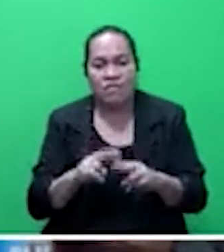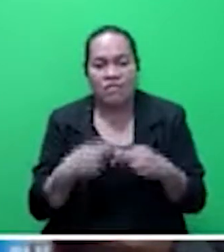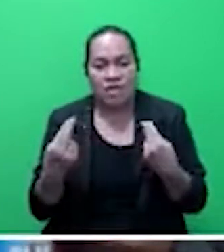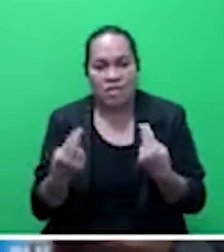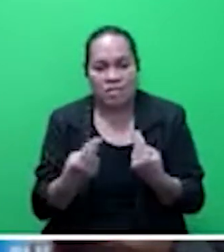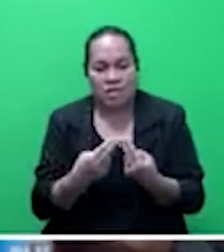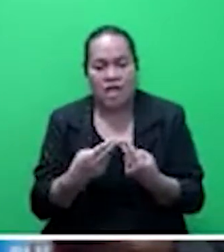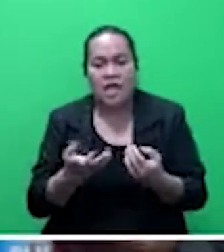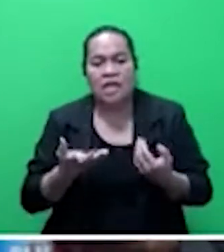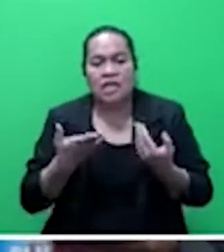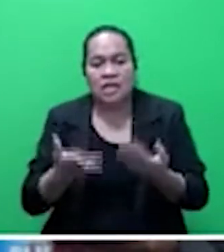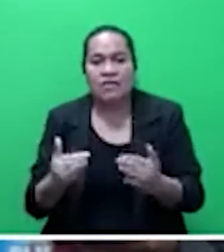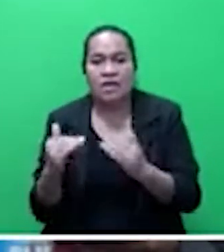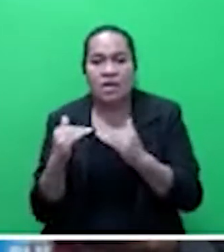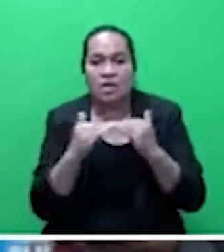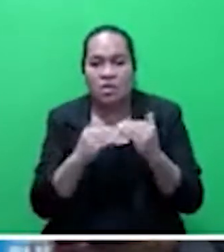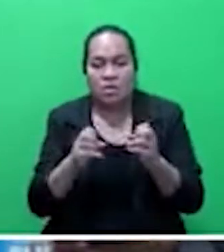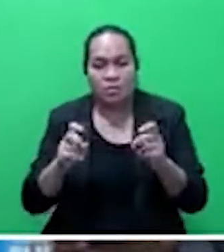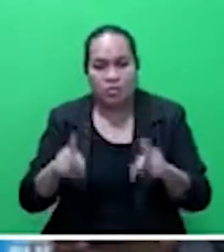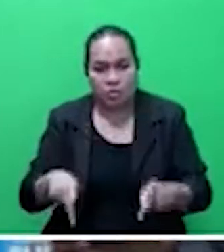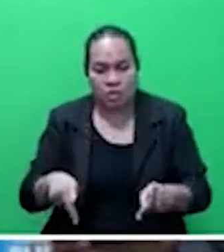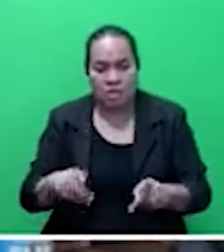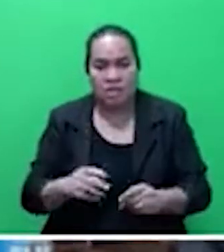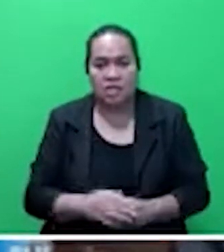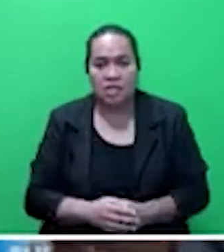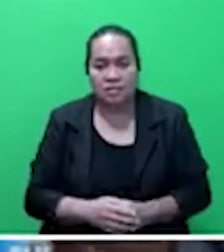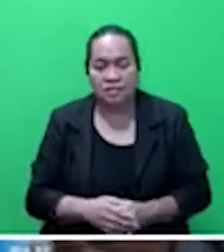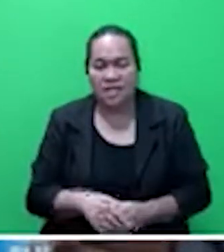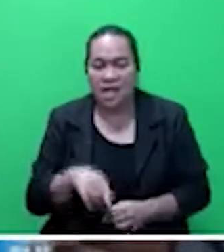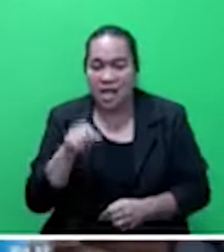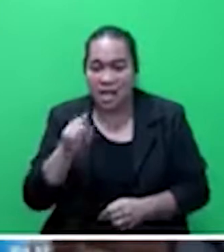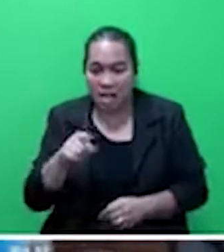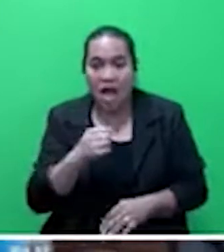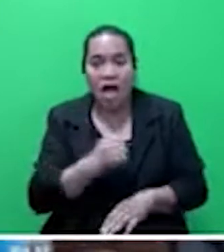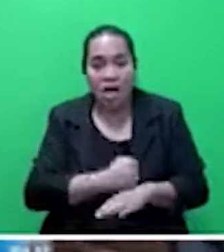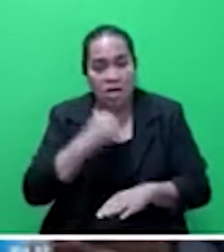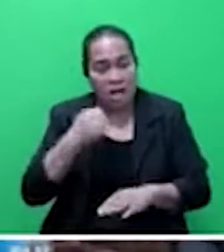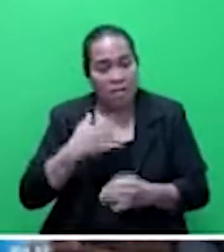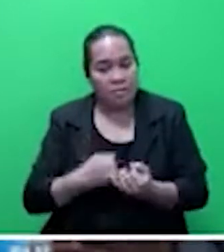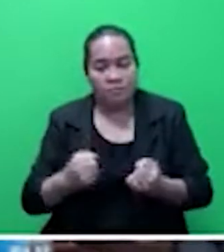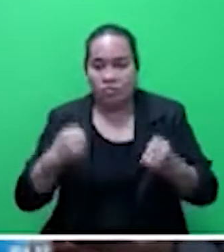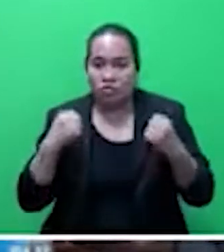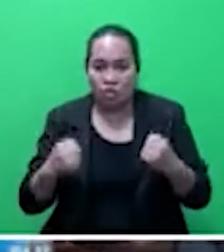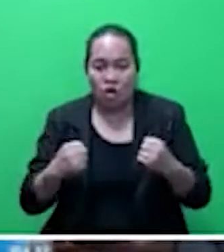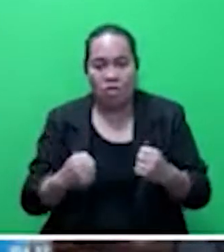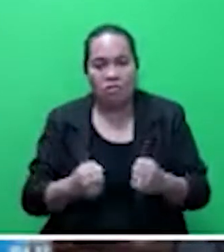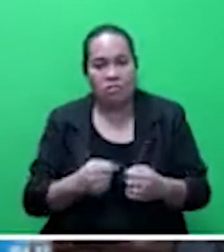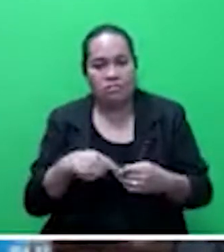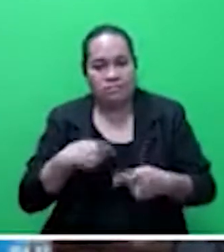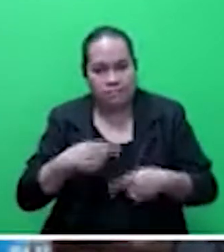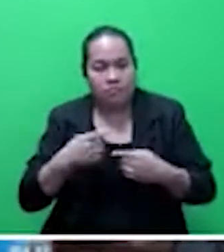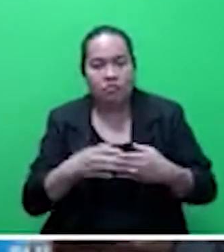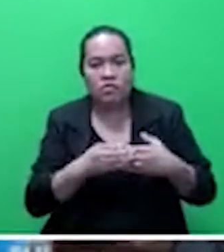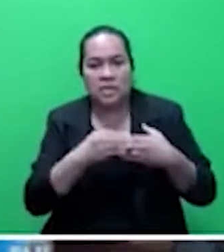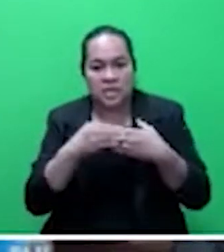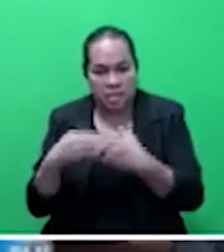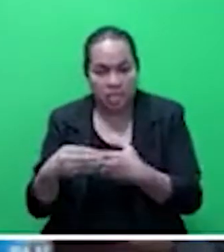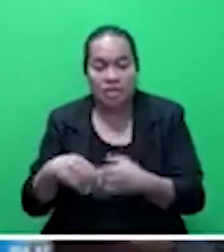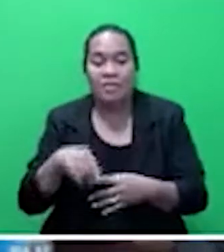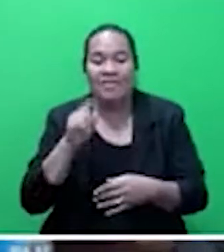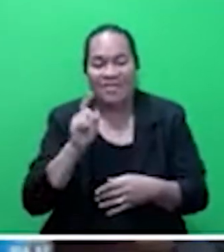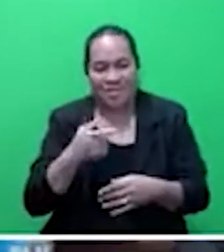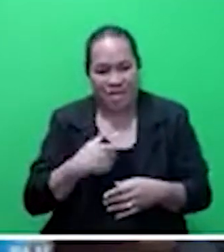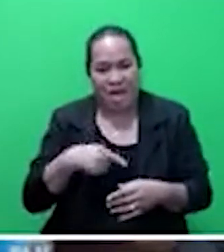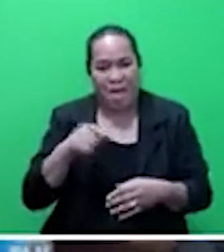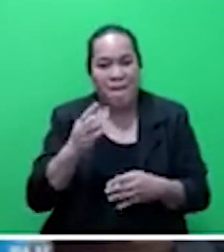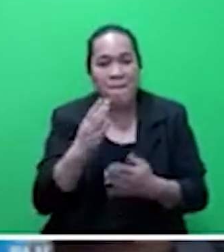equal opportunity. Because of the government's consistent, strong, and innovative leadership, this budget will allow our